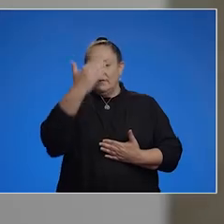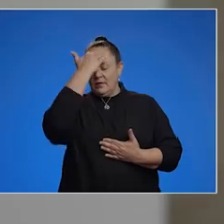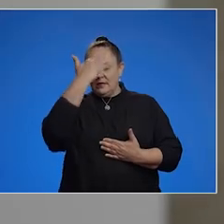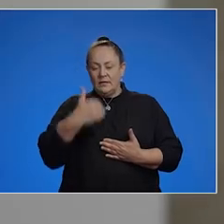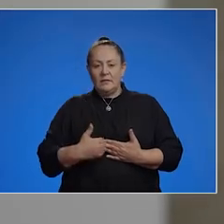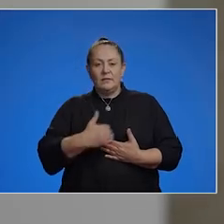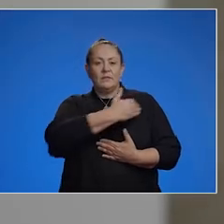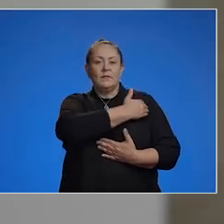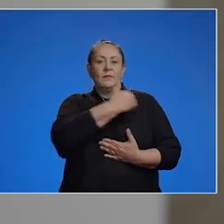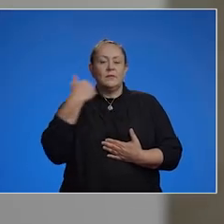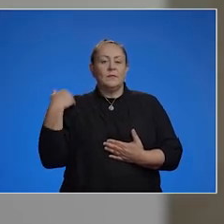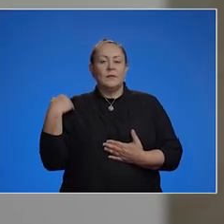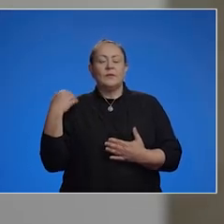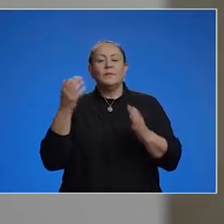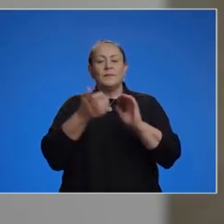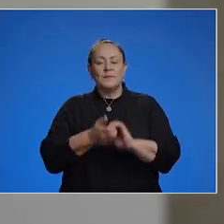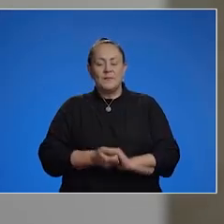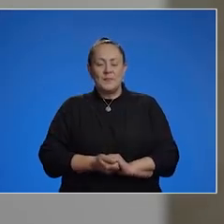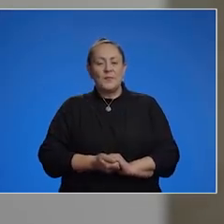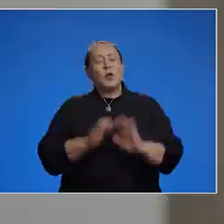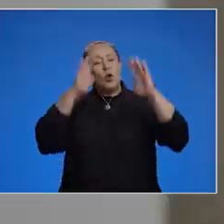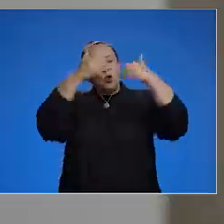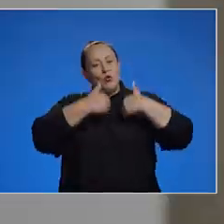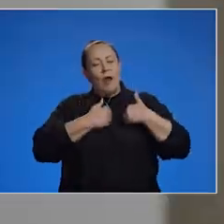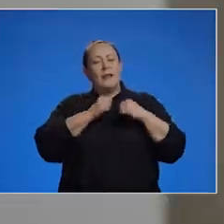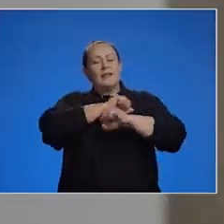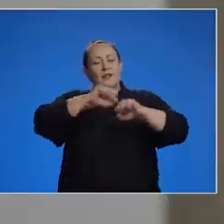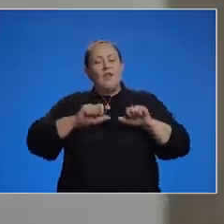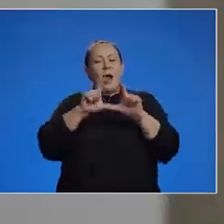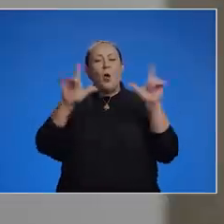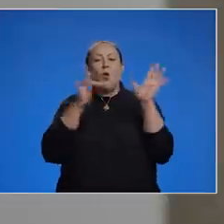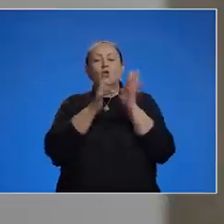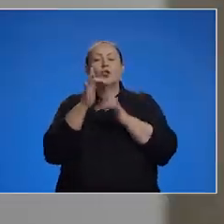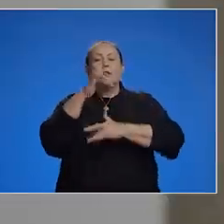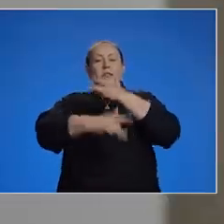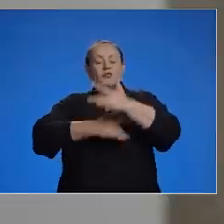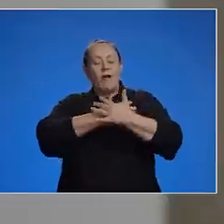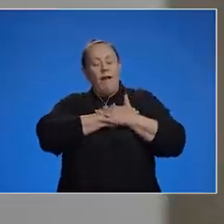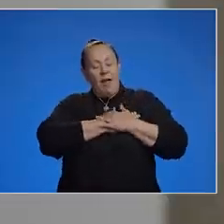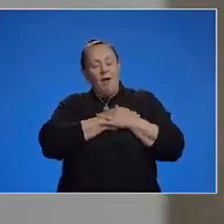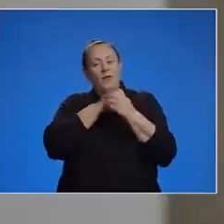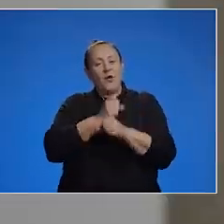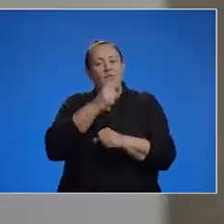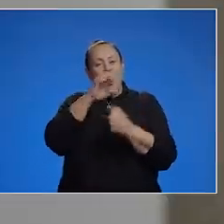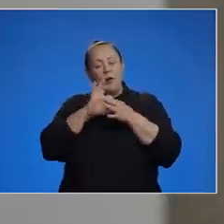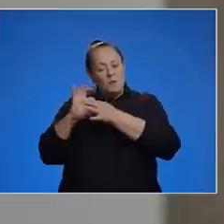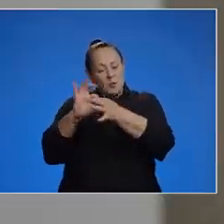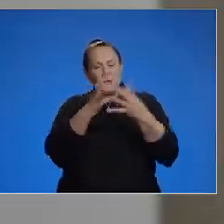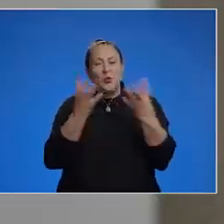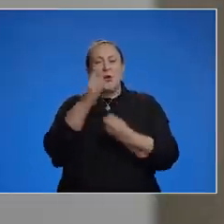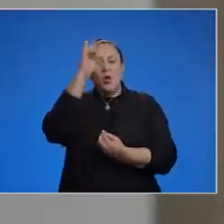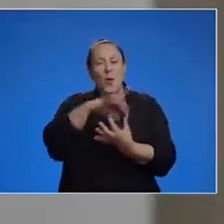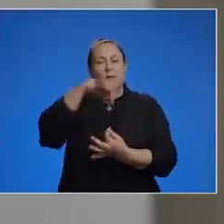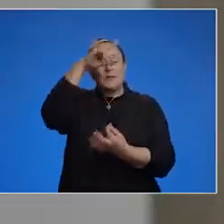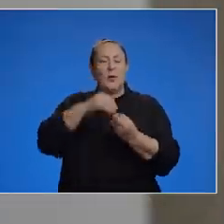In the name of the Father, and of the Son, and of the Holy Spirit. Amen. The grace of our Lord Jesus Christ, and the love of God, and the communion of the